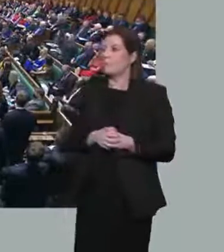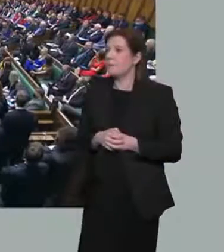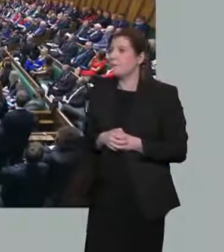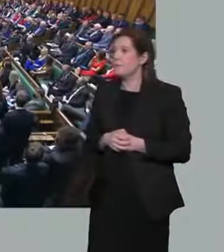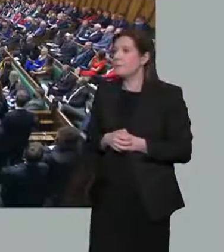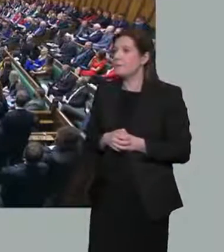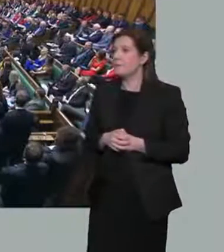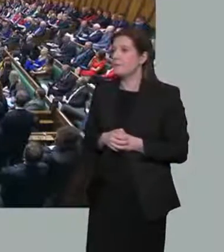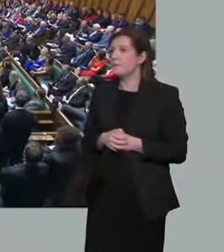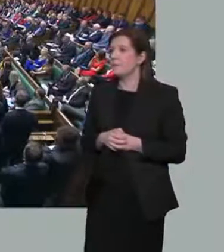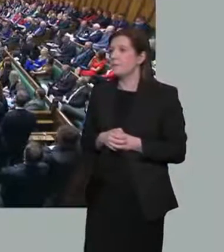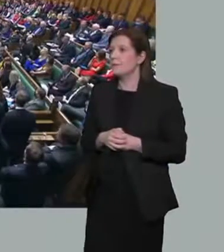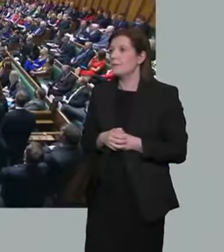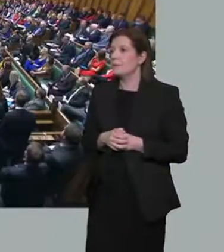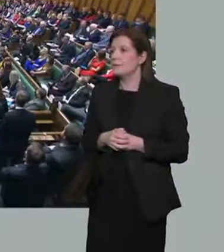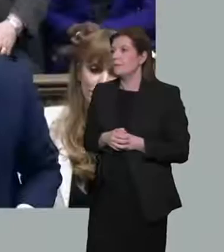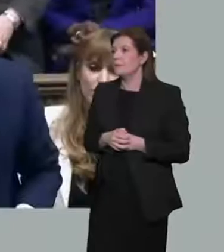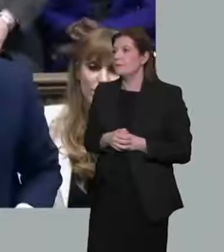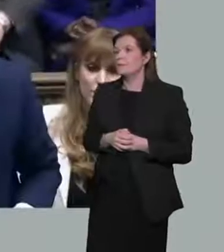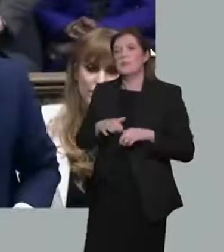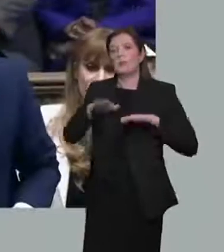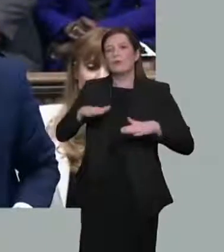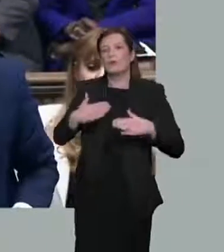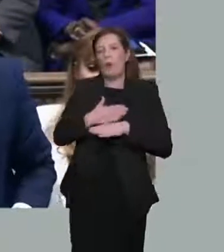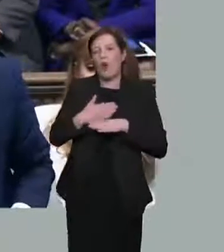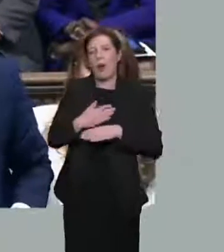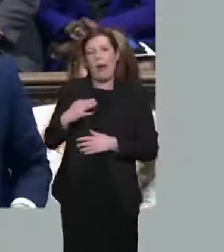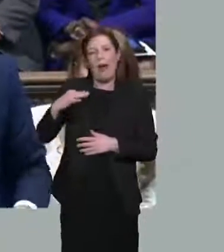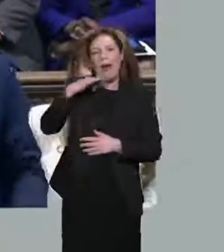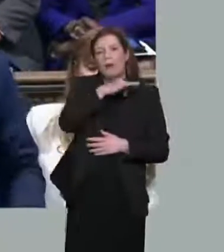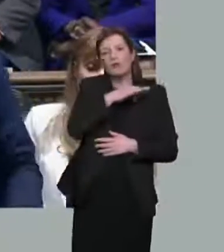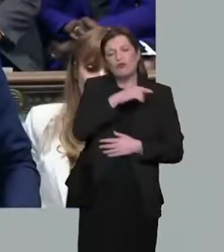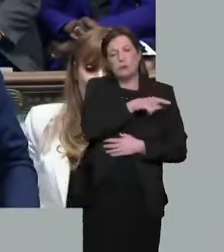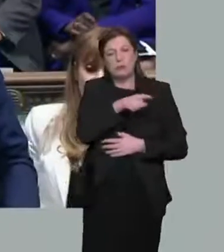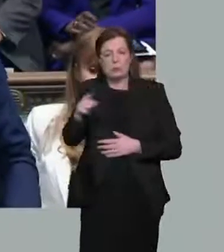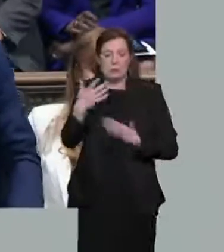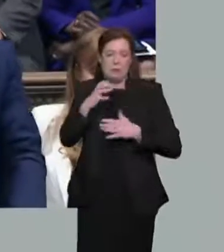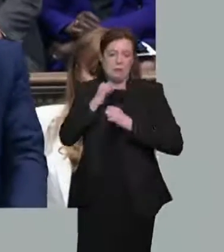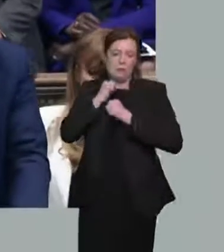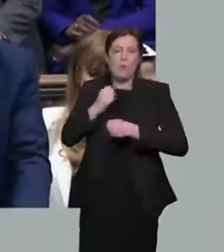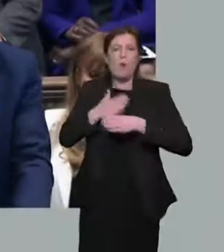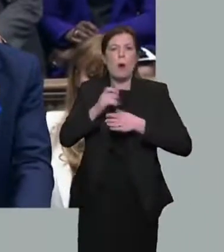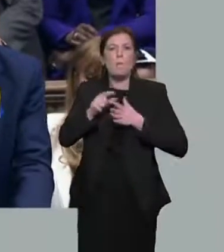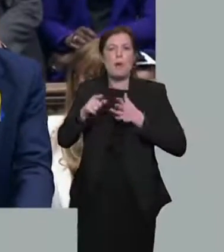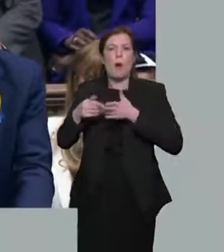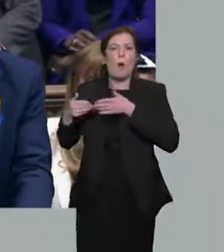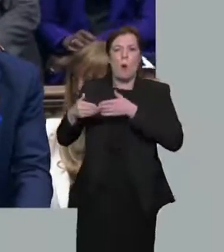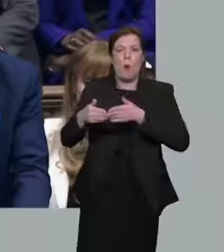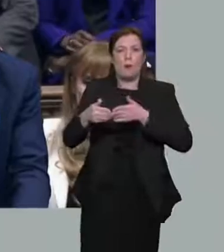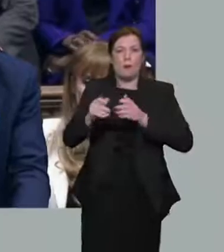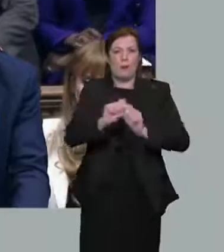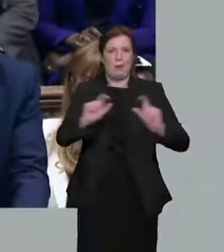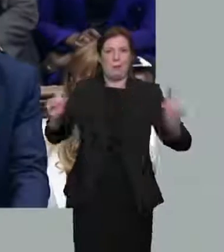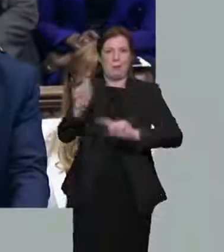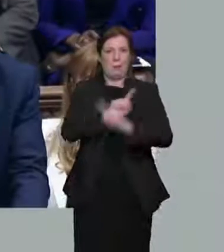Thank you, Mr Speaker. 800 loyal British workers fired over Zoom, instantly replaced by foreign agency